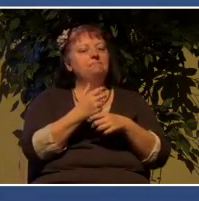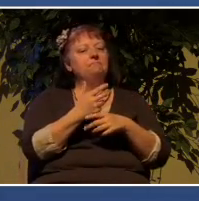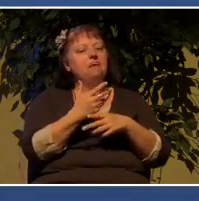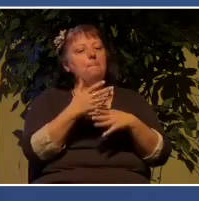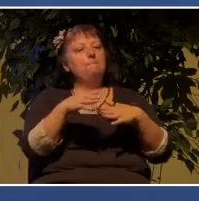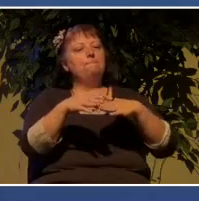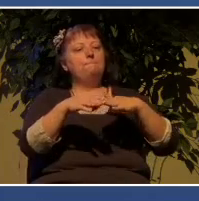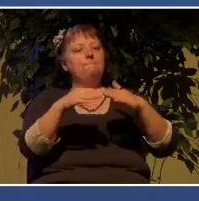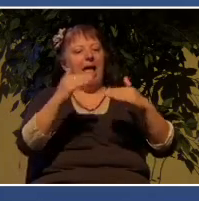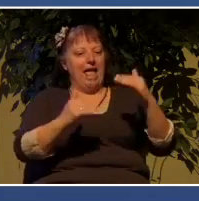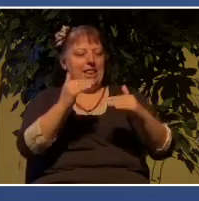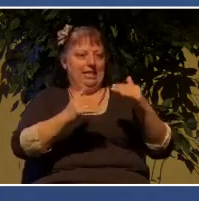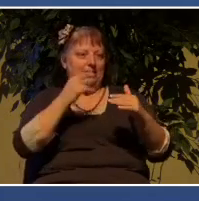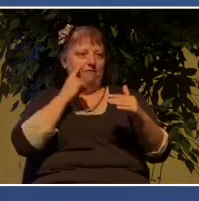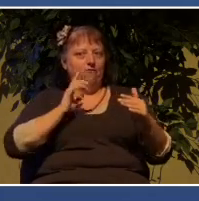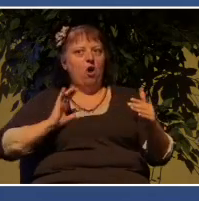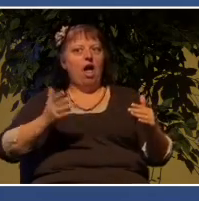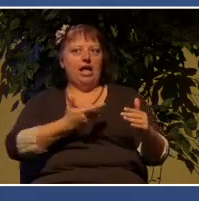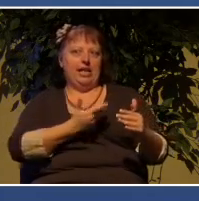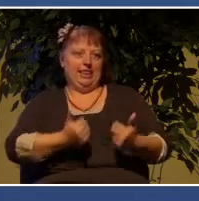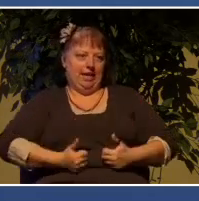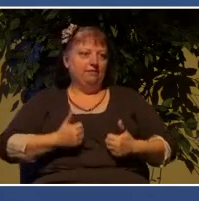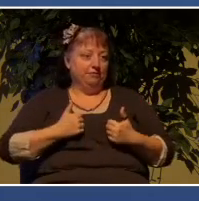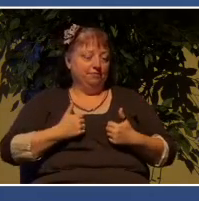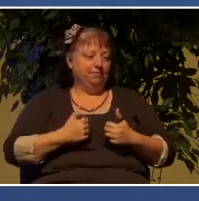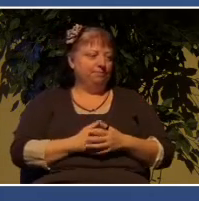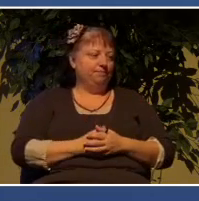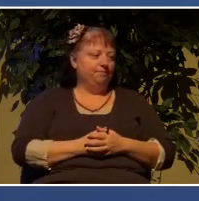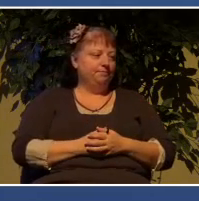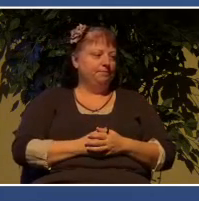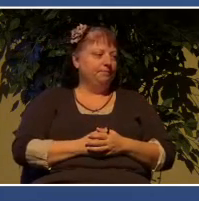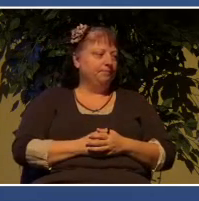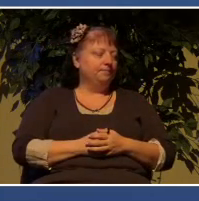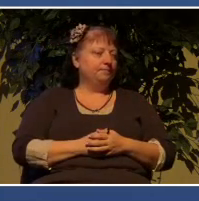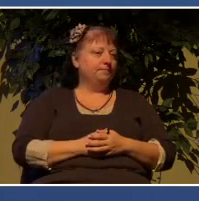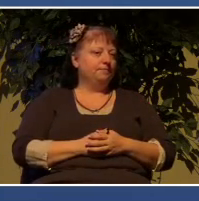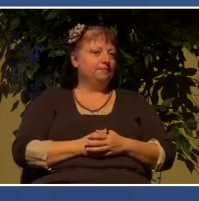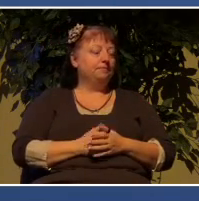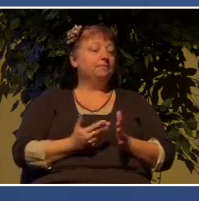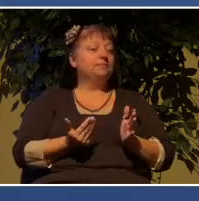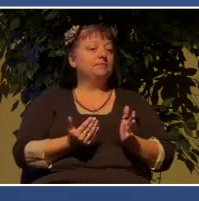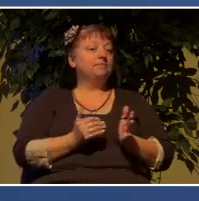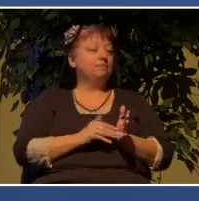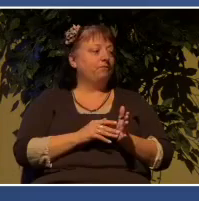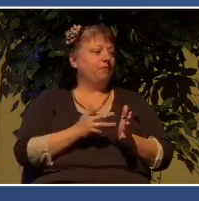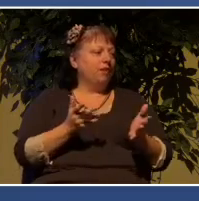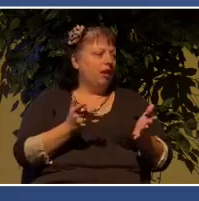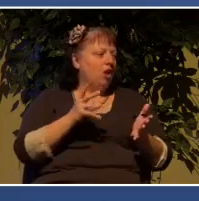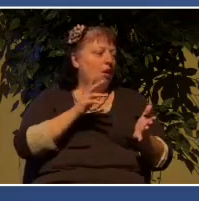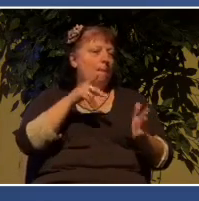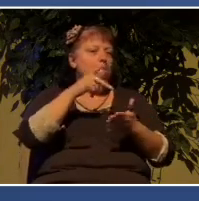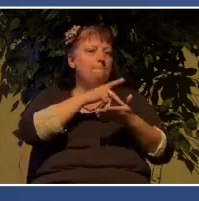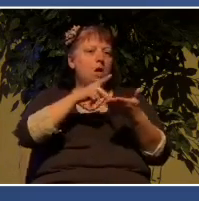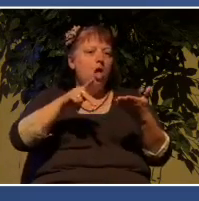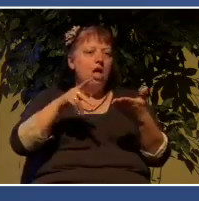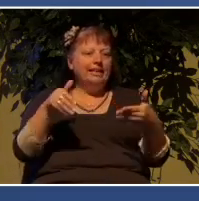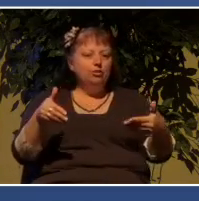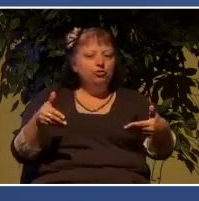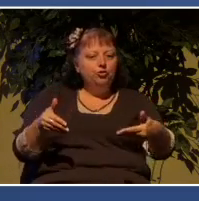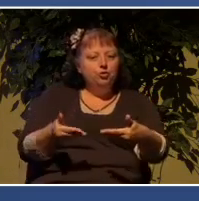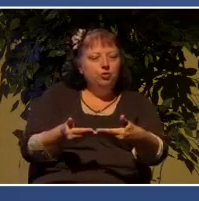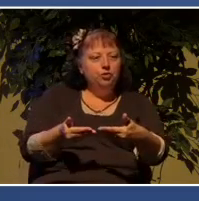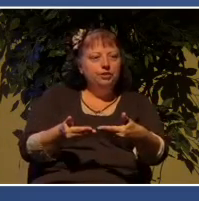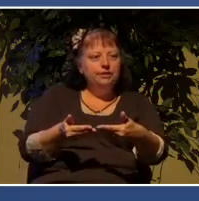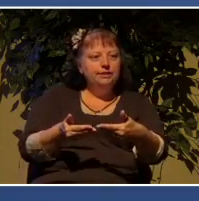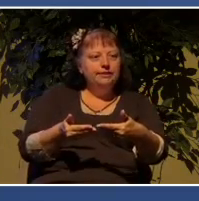So listen again how Paul introduces it actually at the end